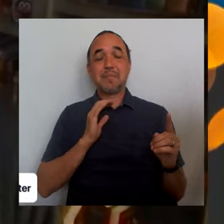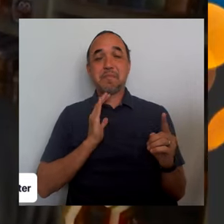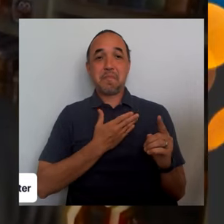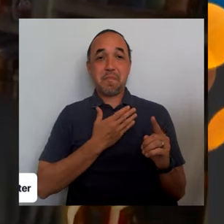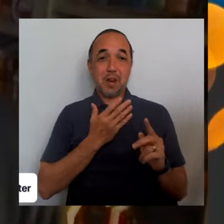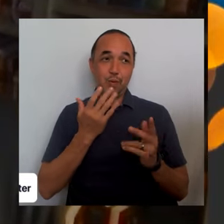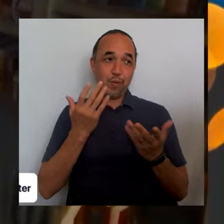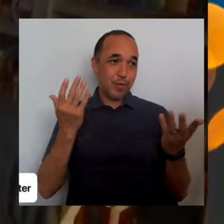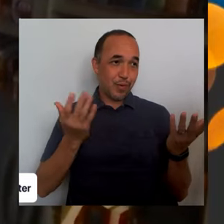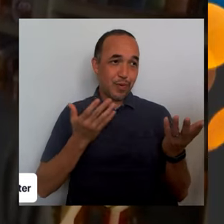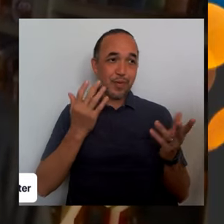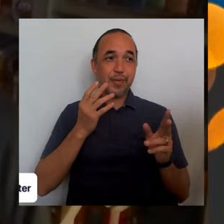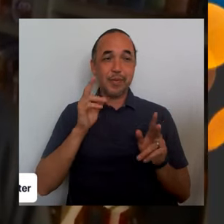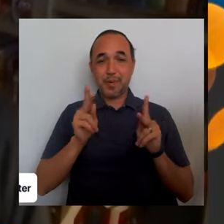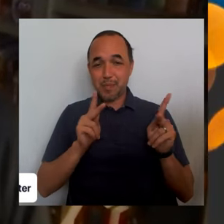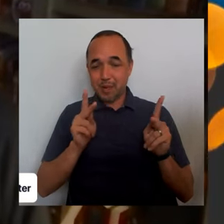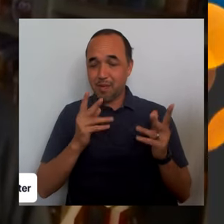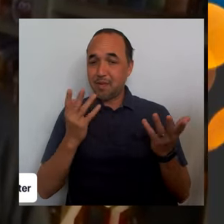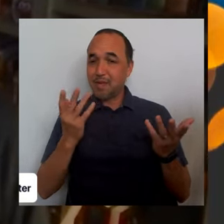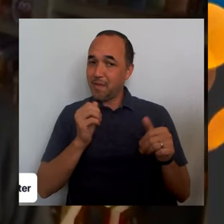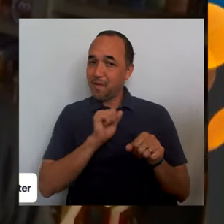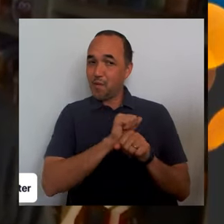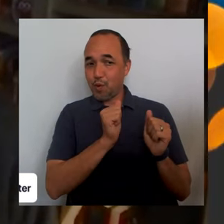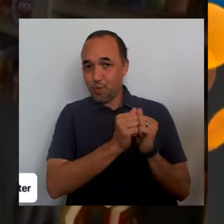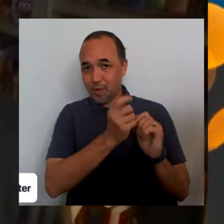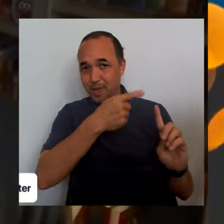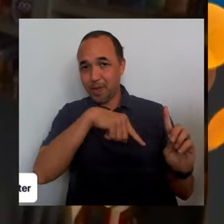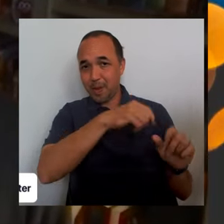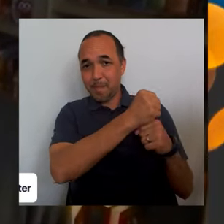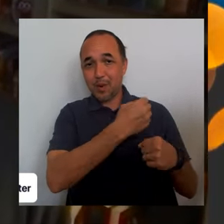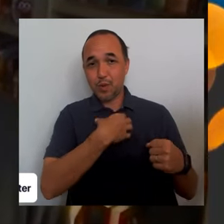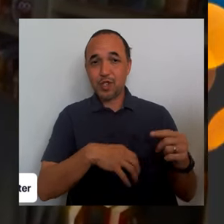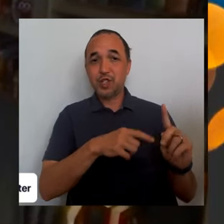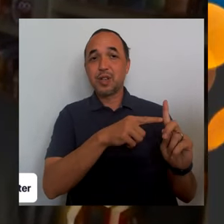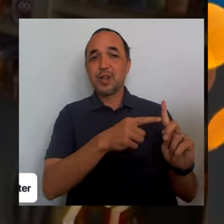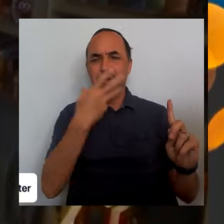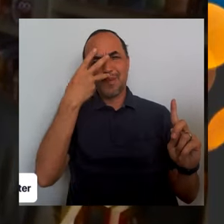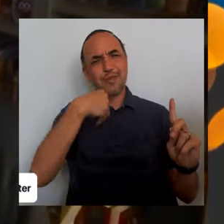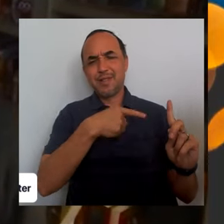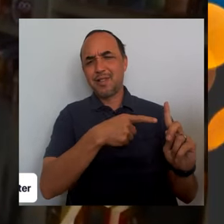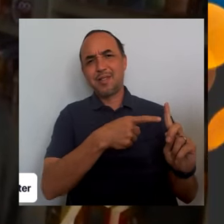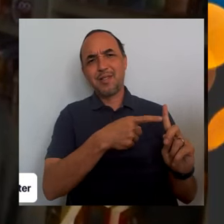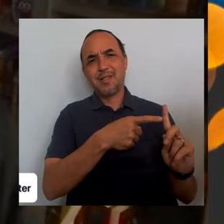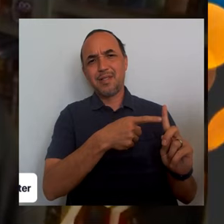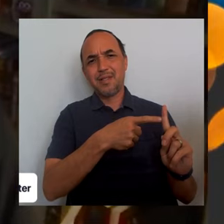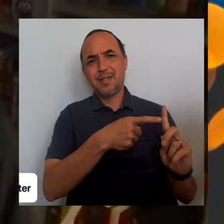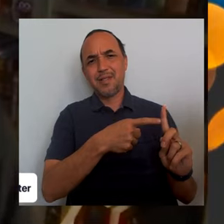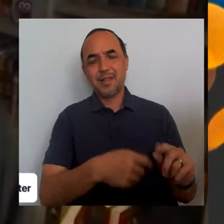of work with, and it's a beautiful thing when you see it in action. And